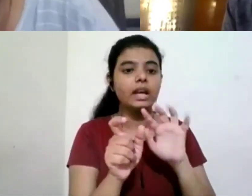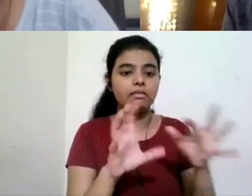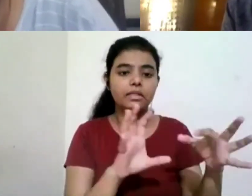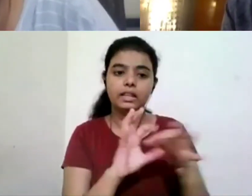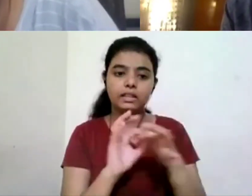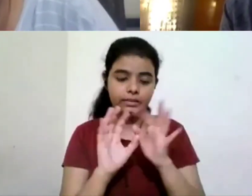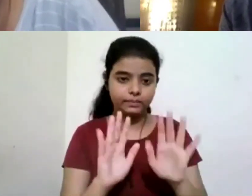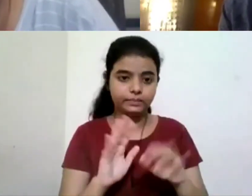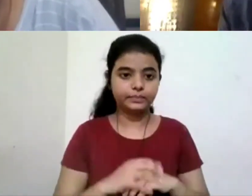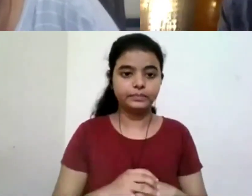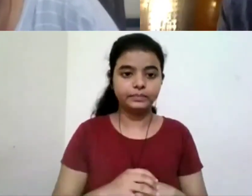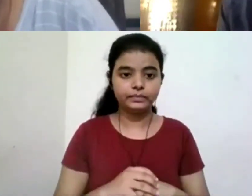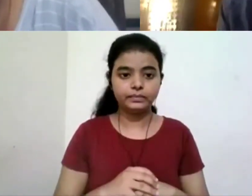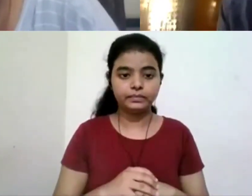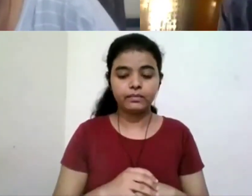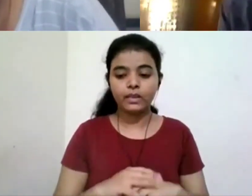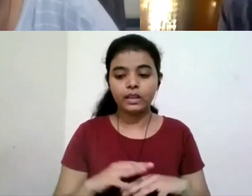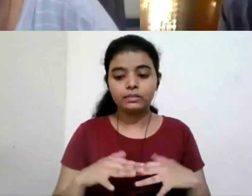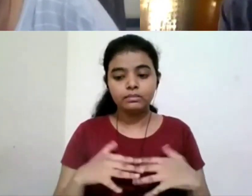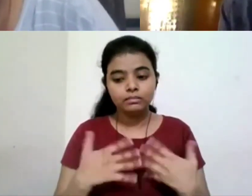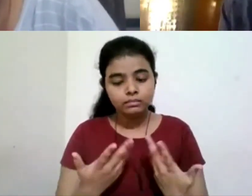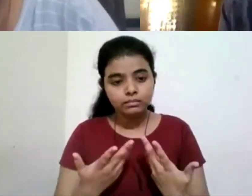it, right? So how to